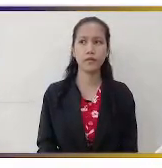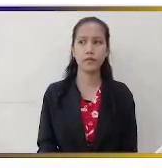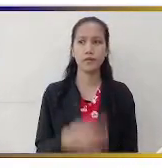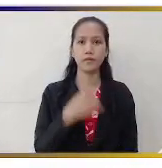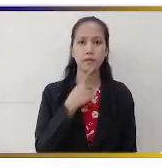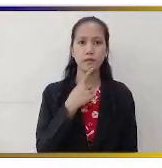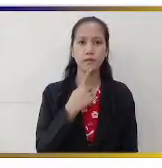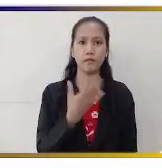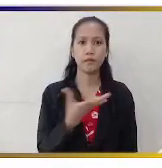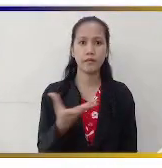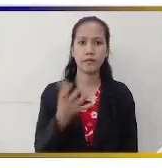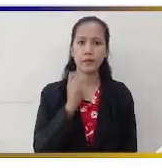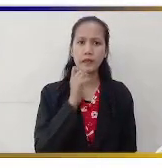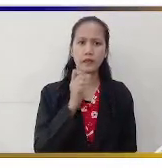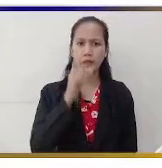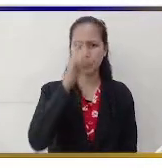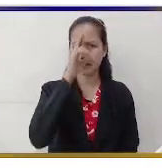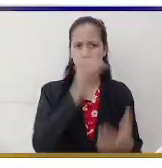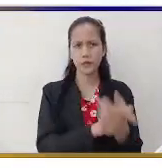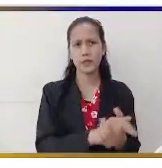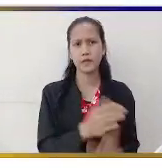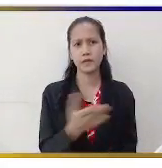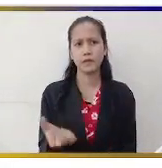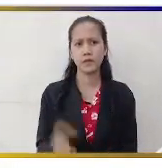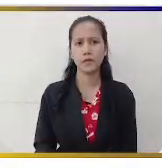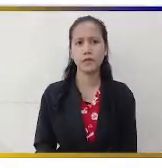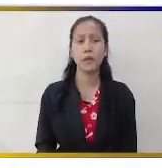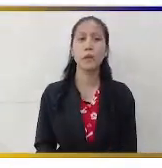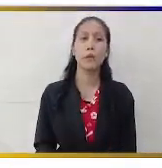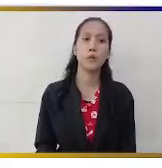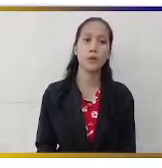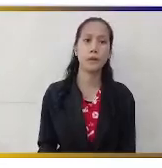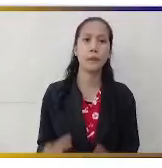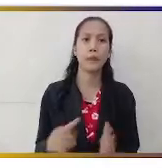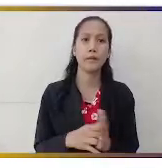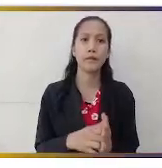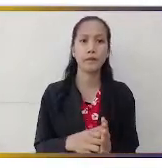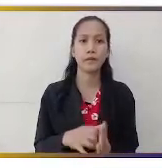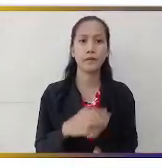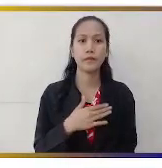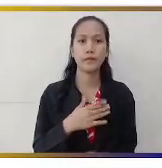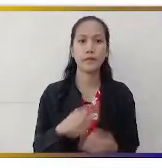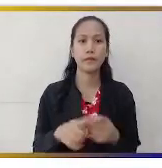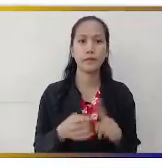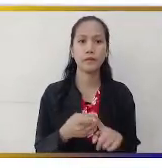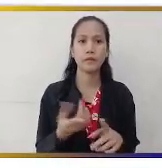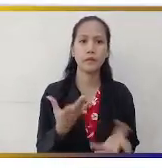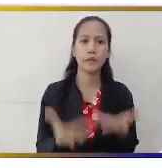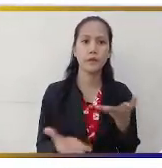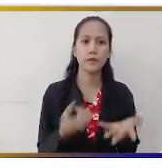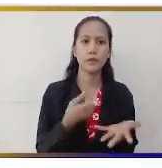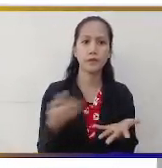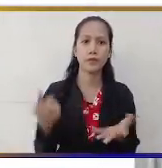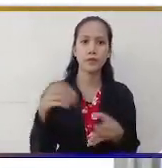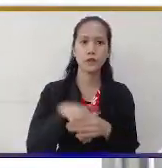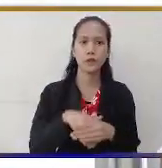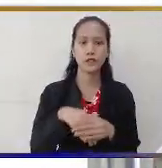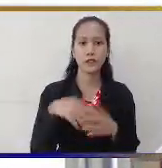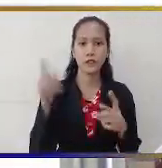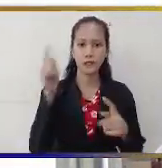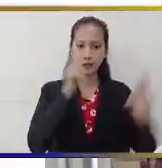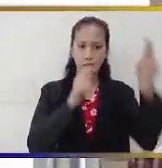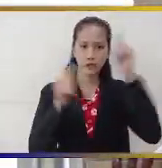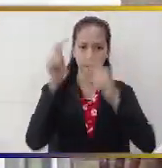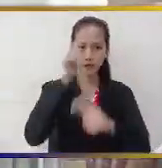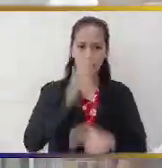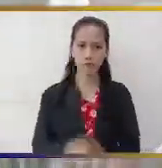I don't believe you. Oh, that, my friend, is where you get in trouble. You just give and believe God to